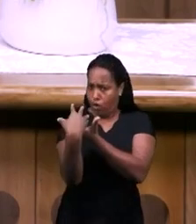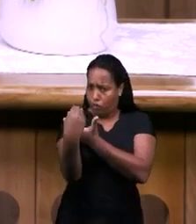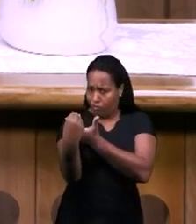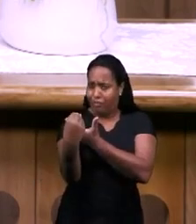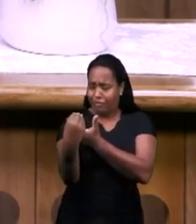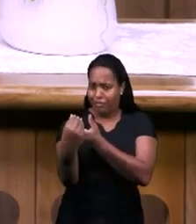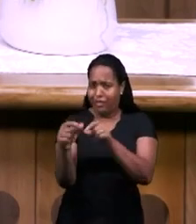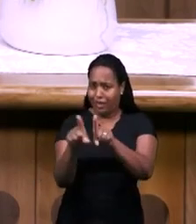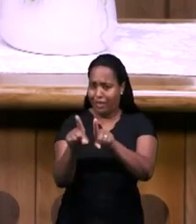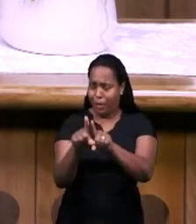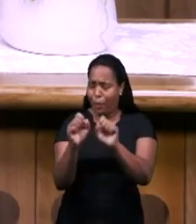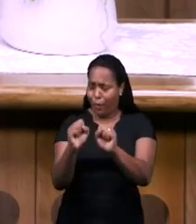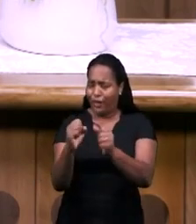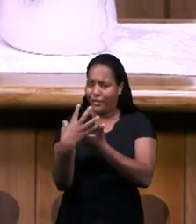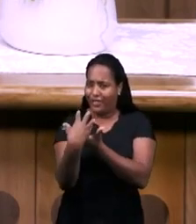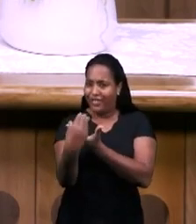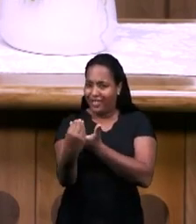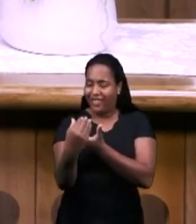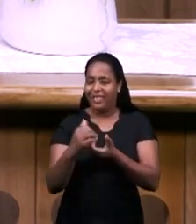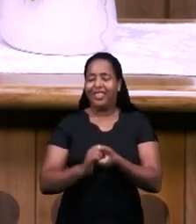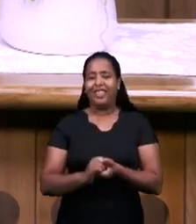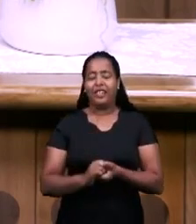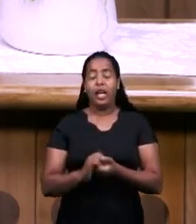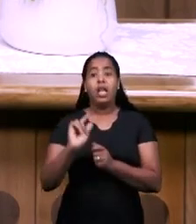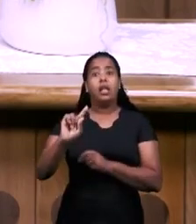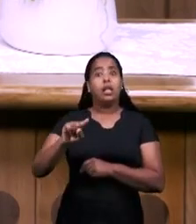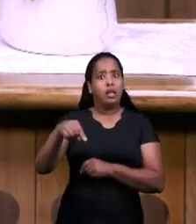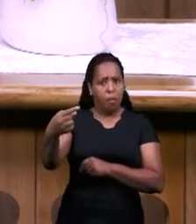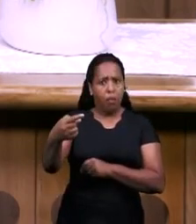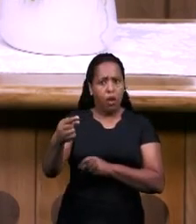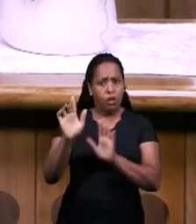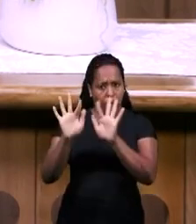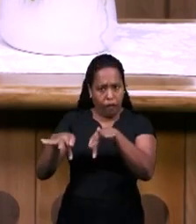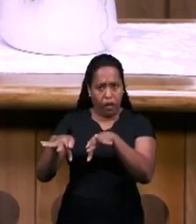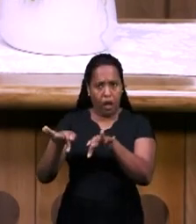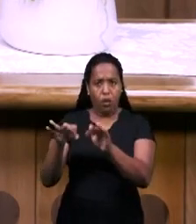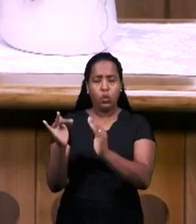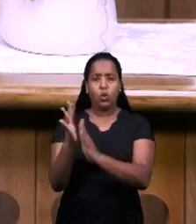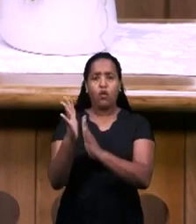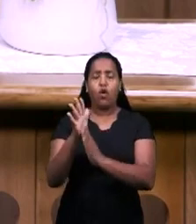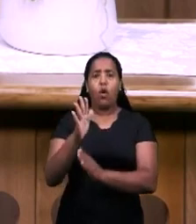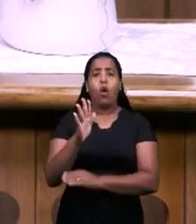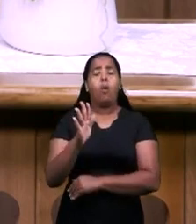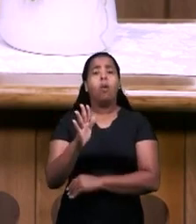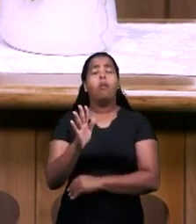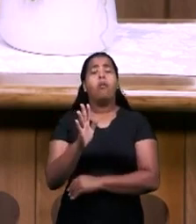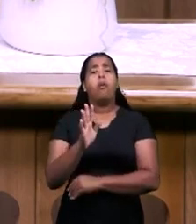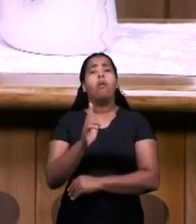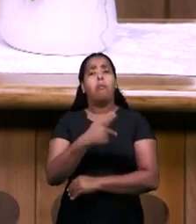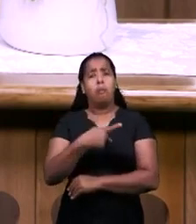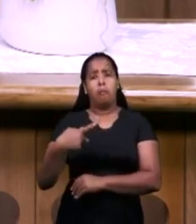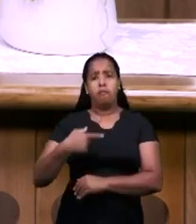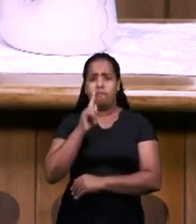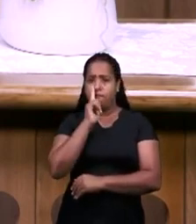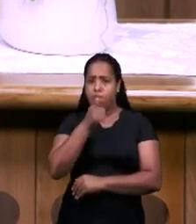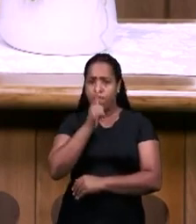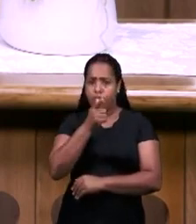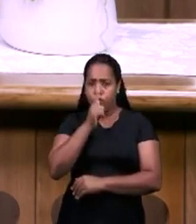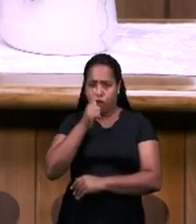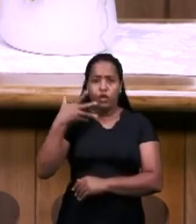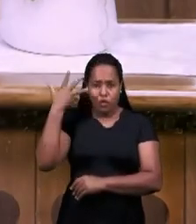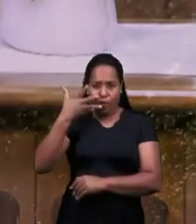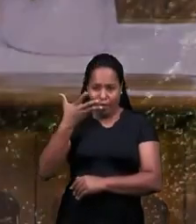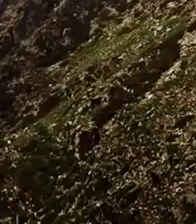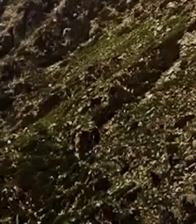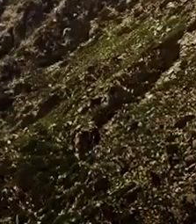You can accompany us praising the Lord alongside us. And in sequence, Pastor Gilu Chigueiros will be bringing a word for all of us.